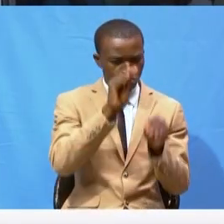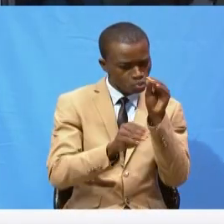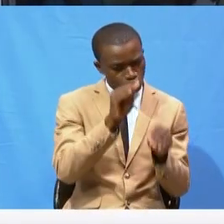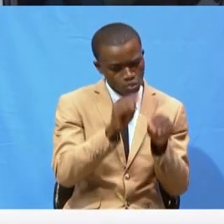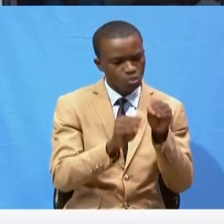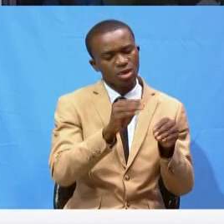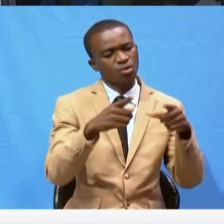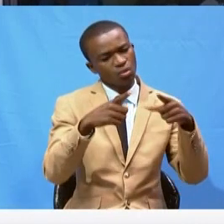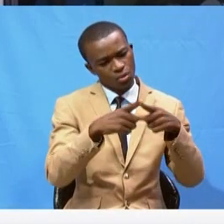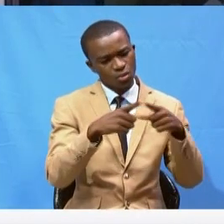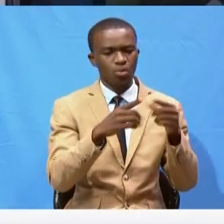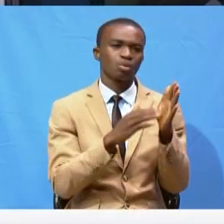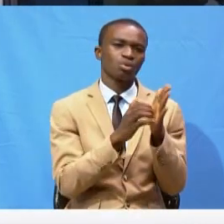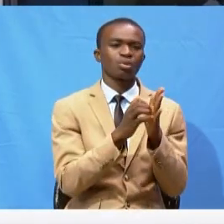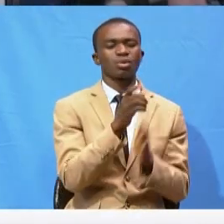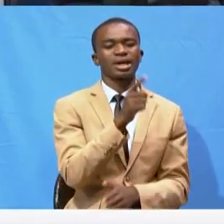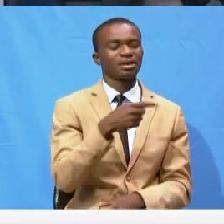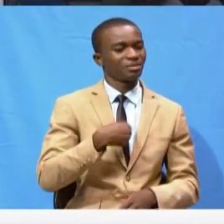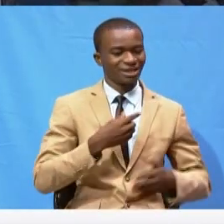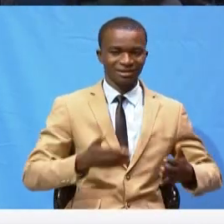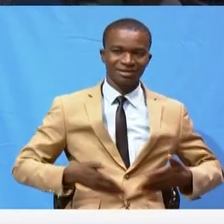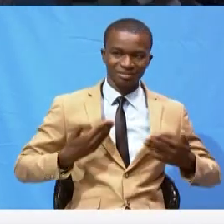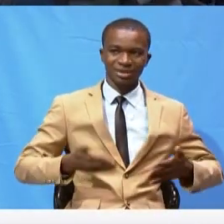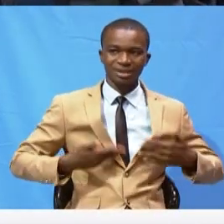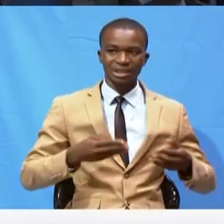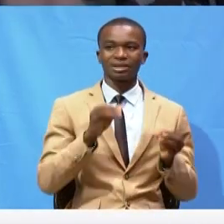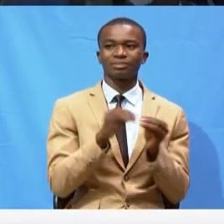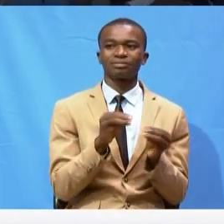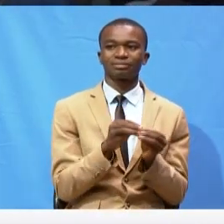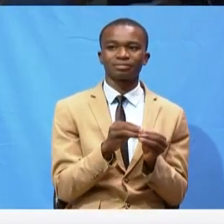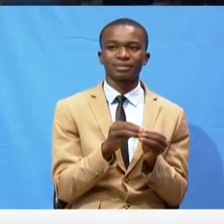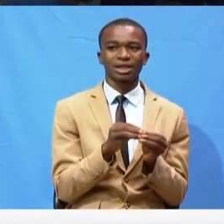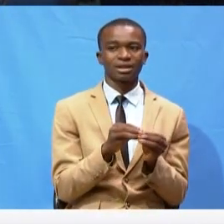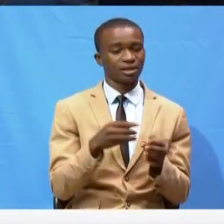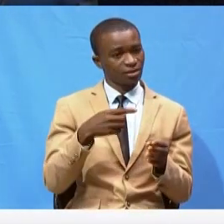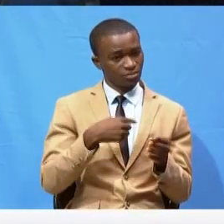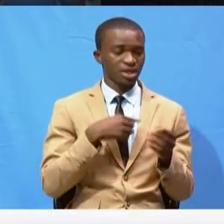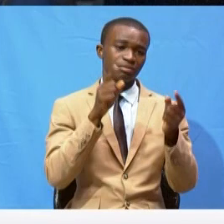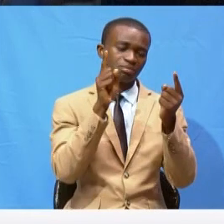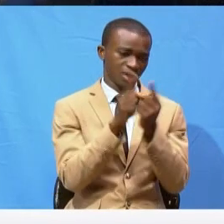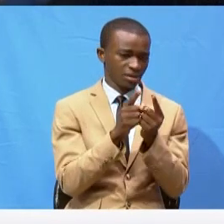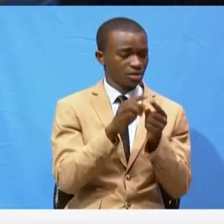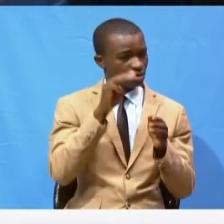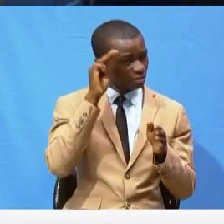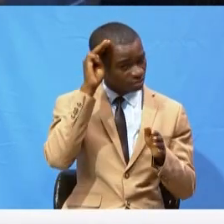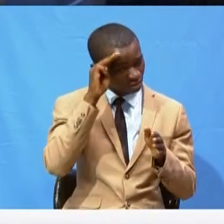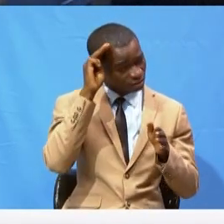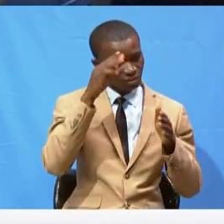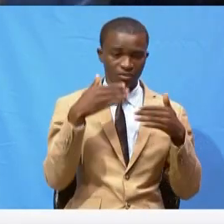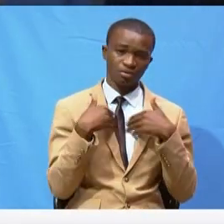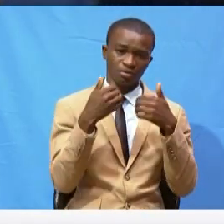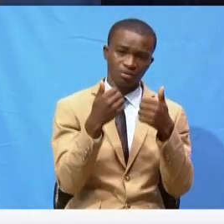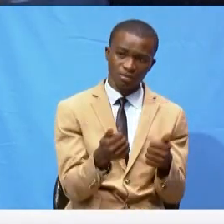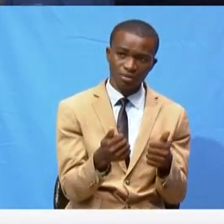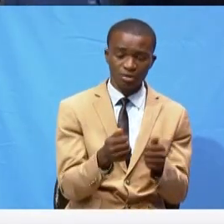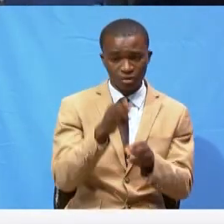absolutely amazing. So I'm very impressed. I also had the opportunity to meet with the Minister of Health, and the Honourable